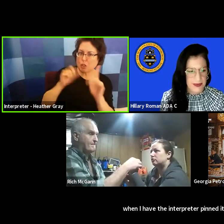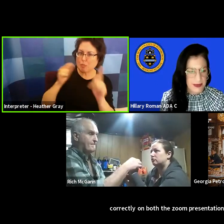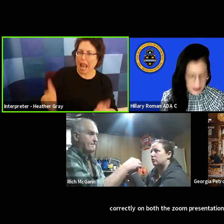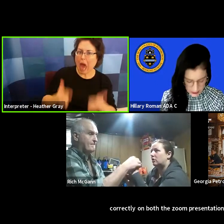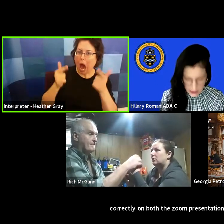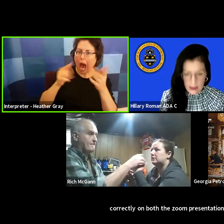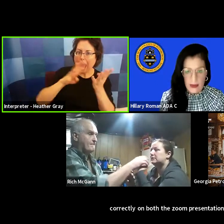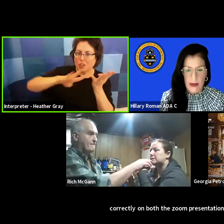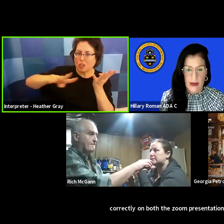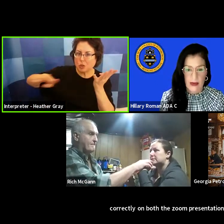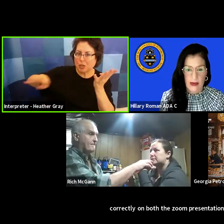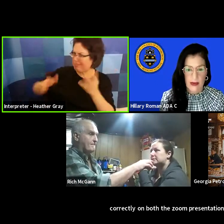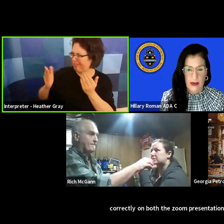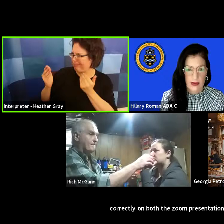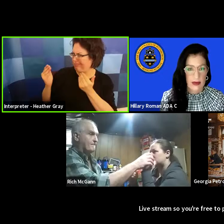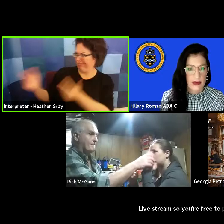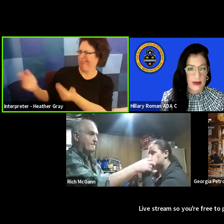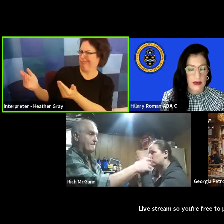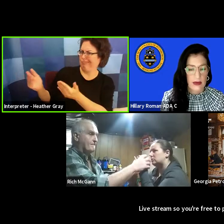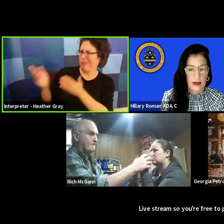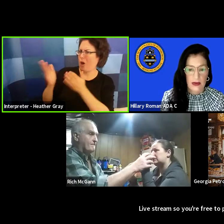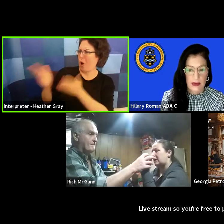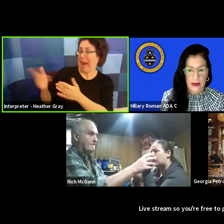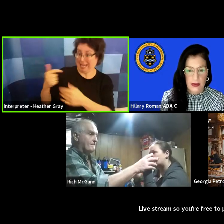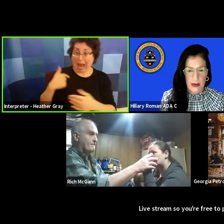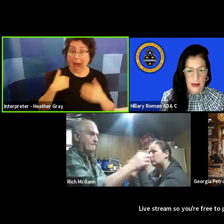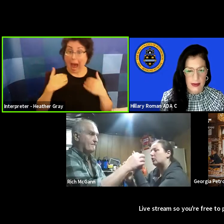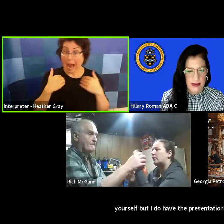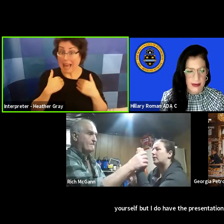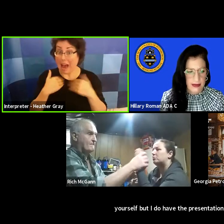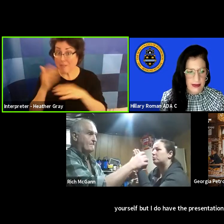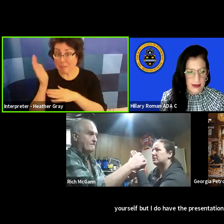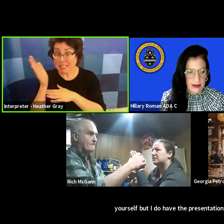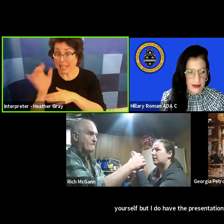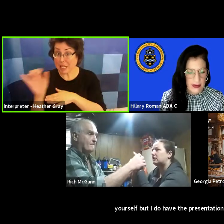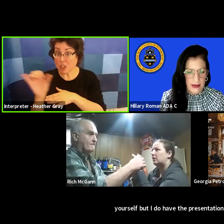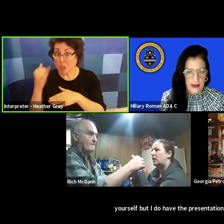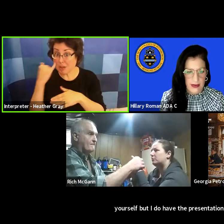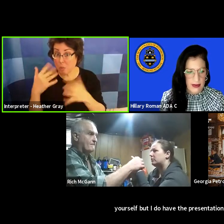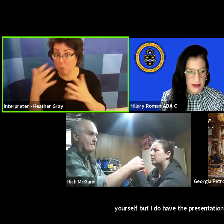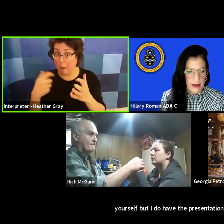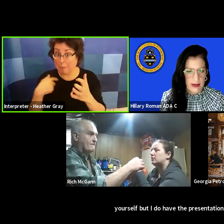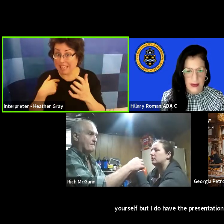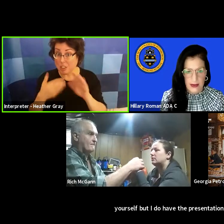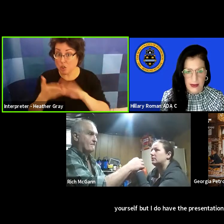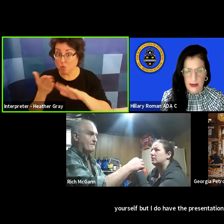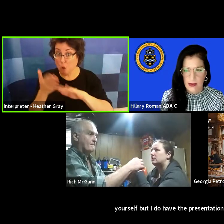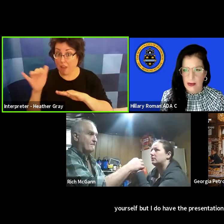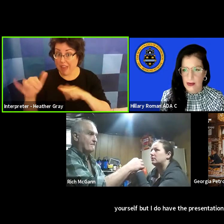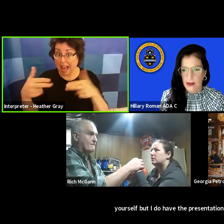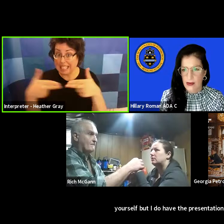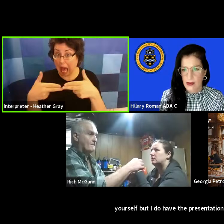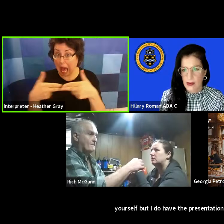to present yourself, but I do have the presentation if you'd rather I present or run the slides.